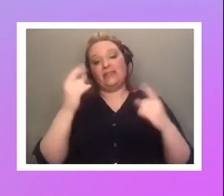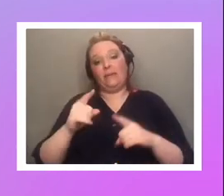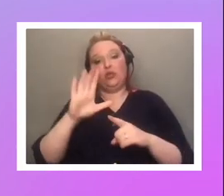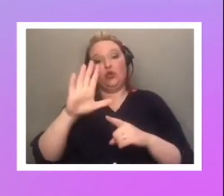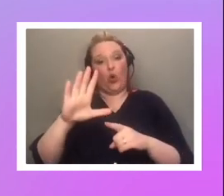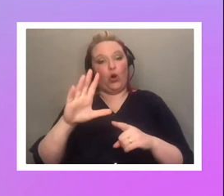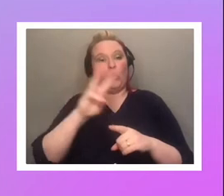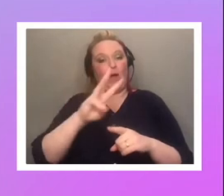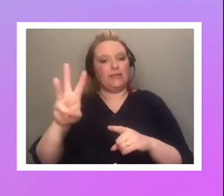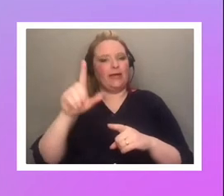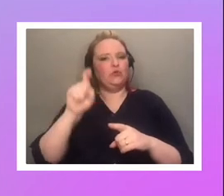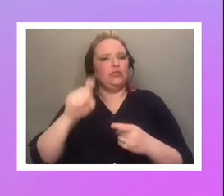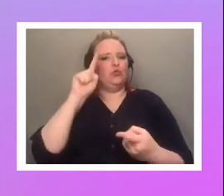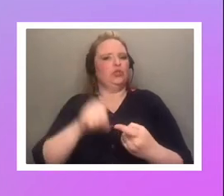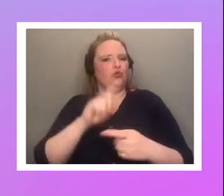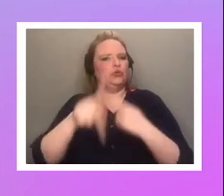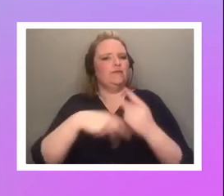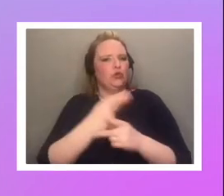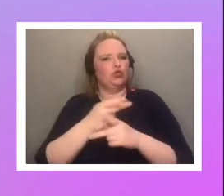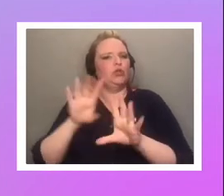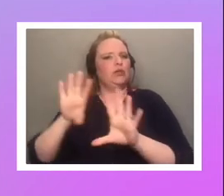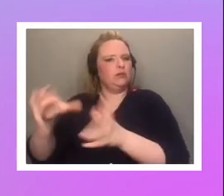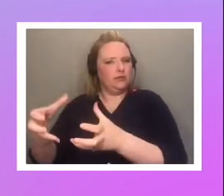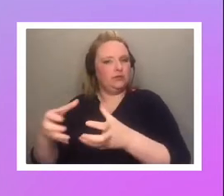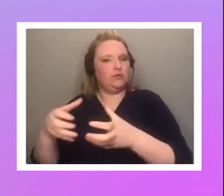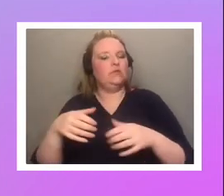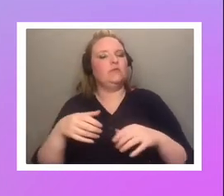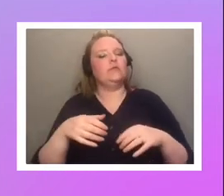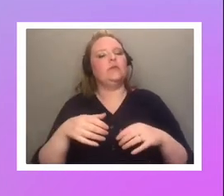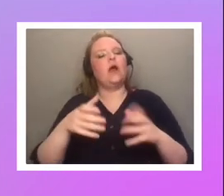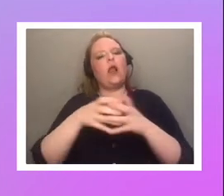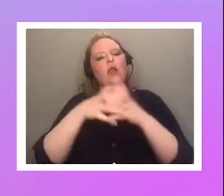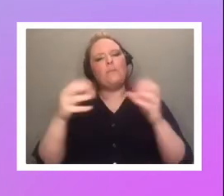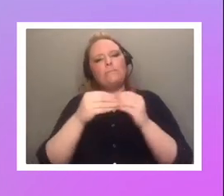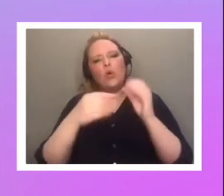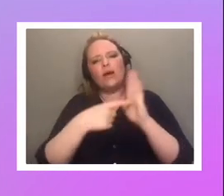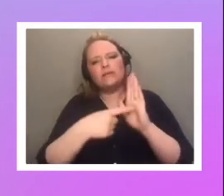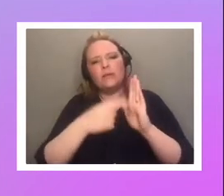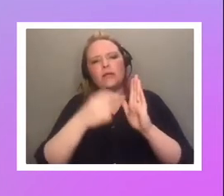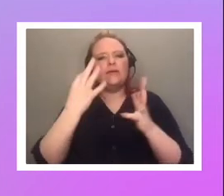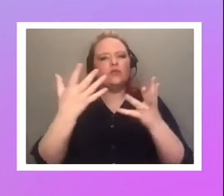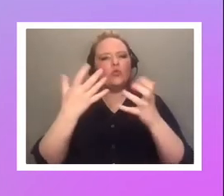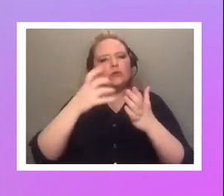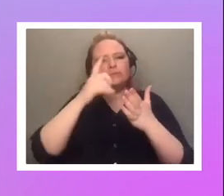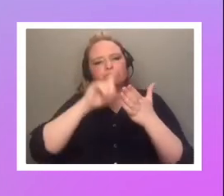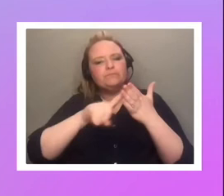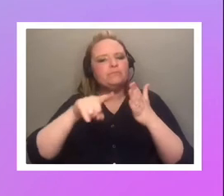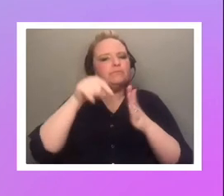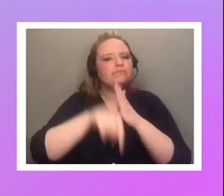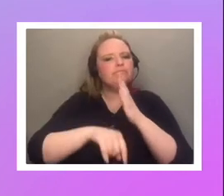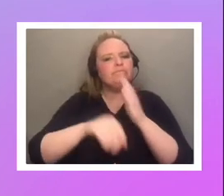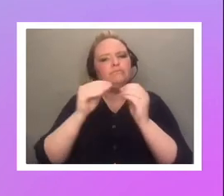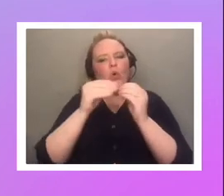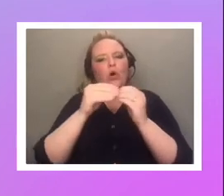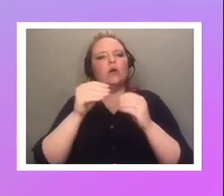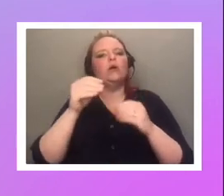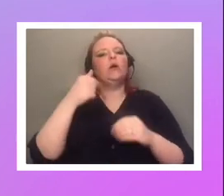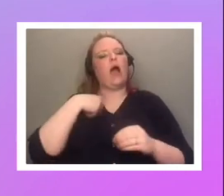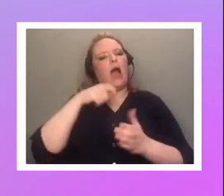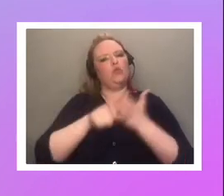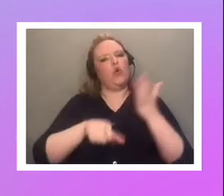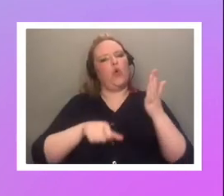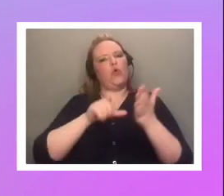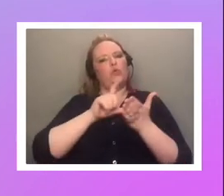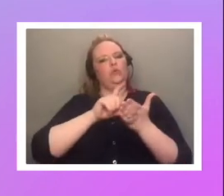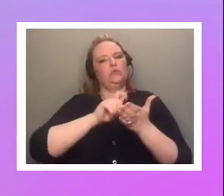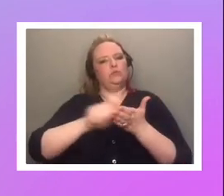definitely want to have a reduced version. There's lots more examples if you'd like to dig into more. And this is an article I wrote a few years back that